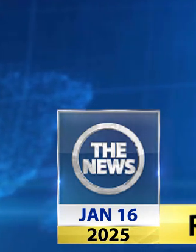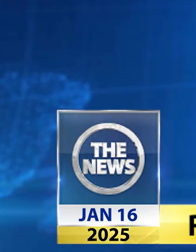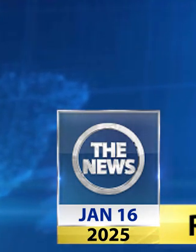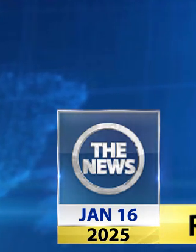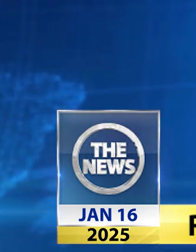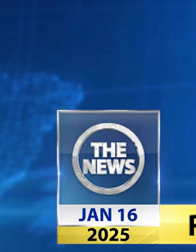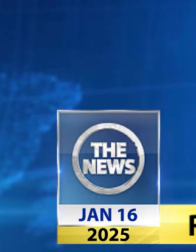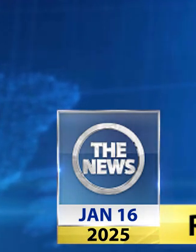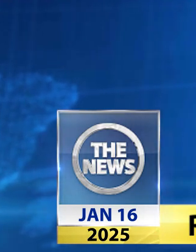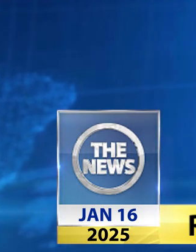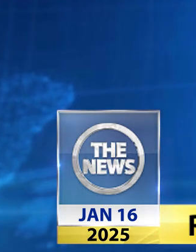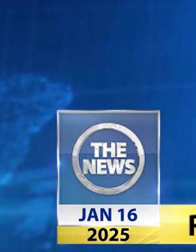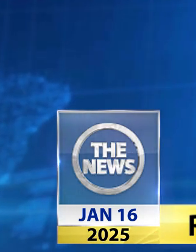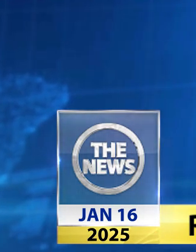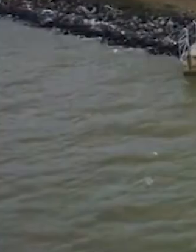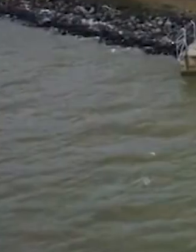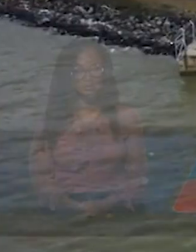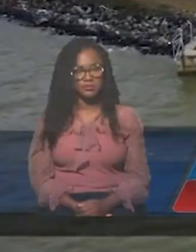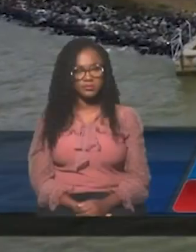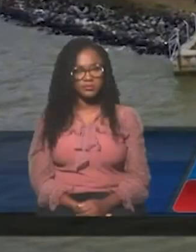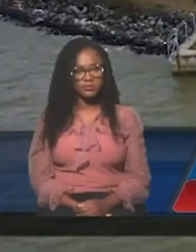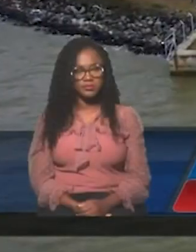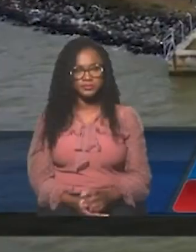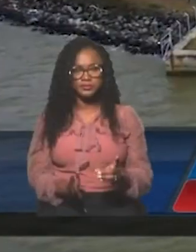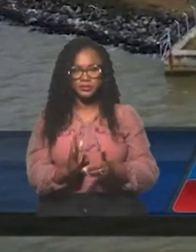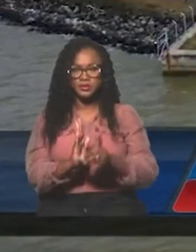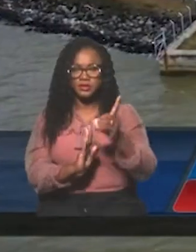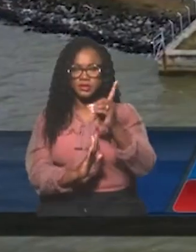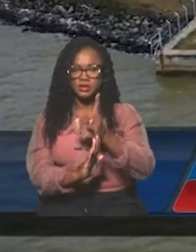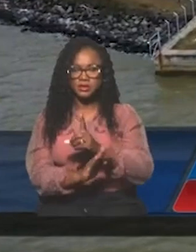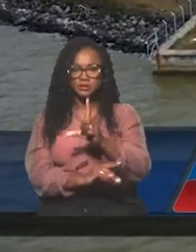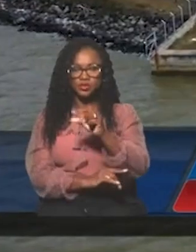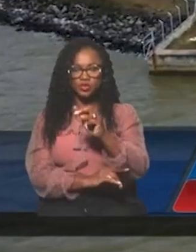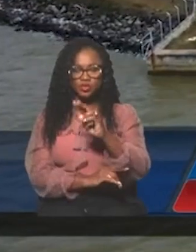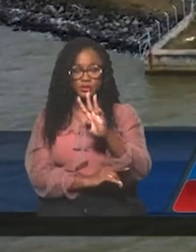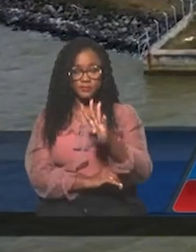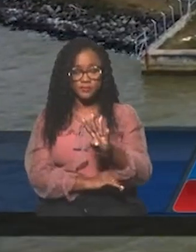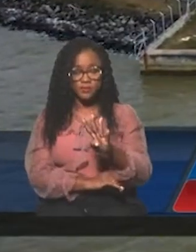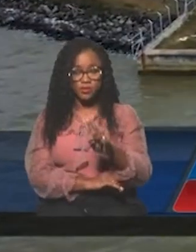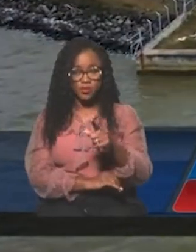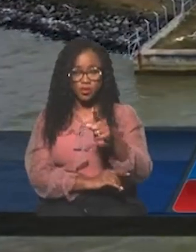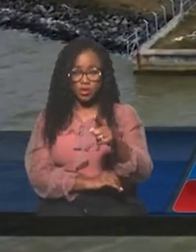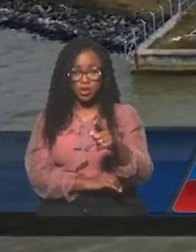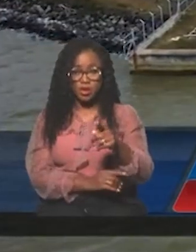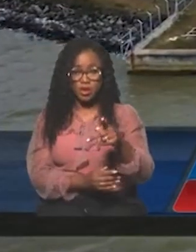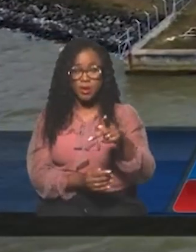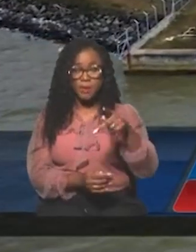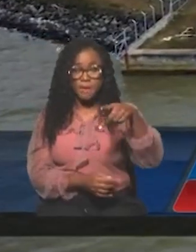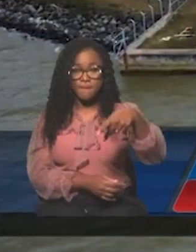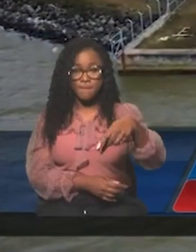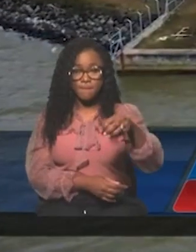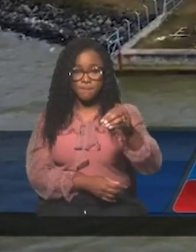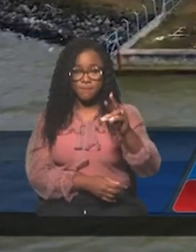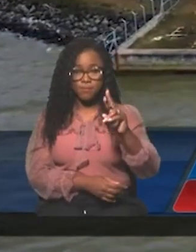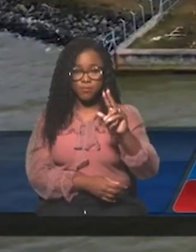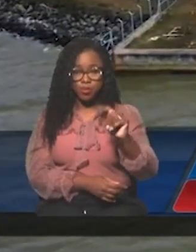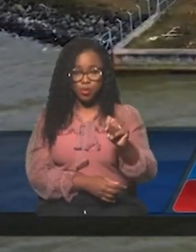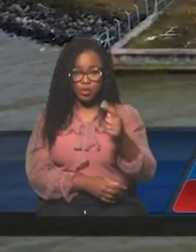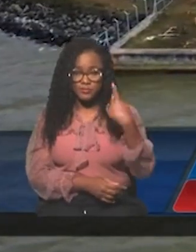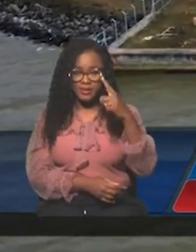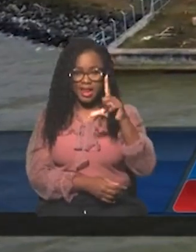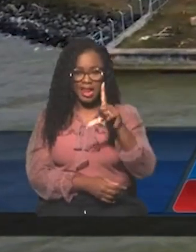accomplishment means for the country. In December 2024, the Port of Brighton on the Labray Industrial Estate became